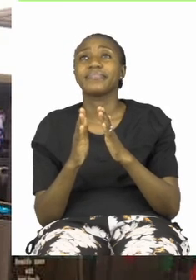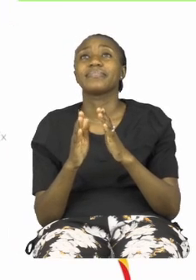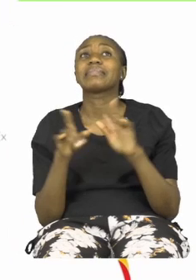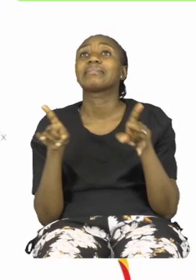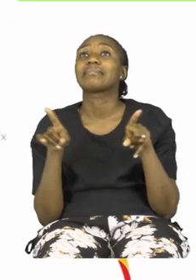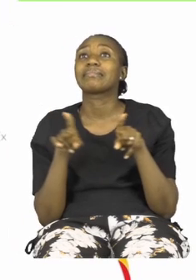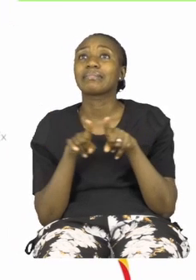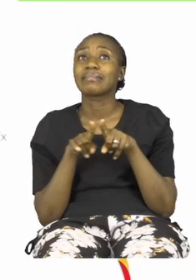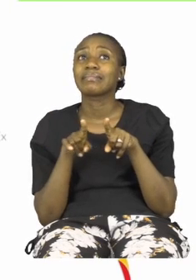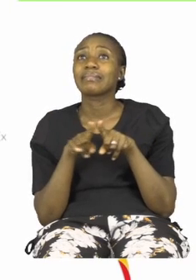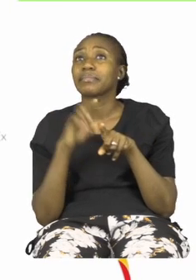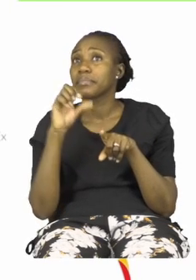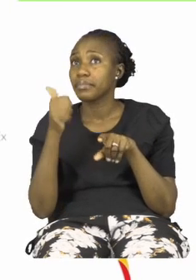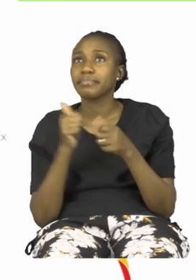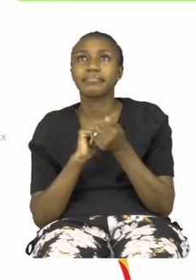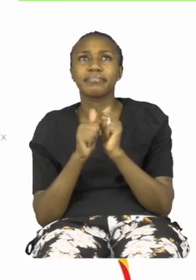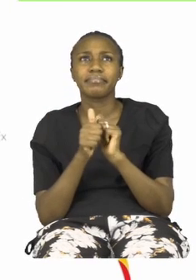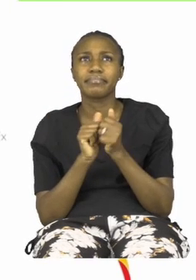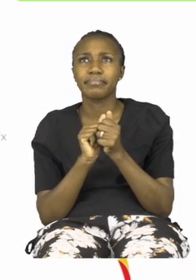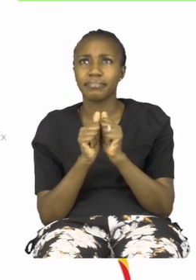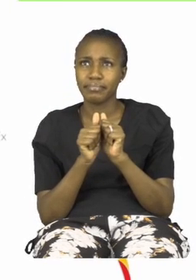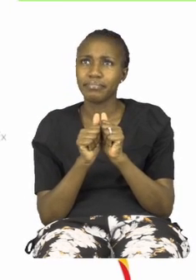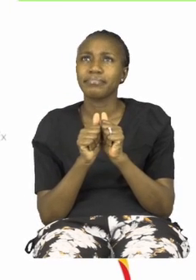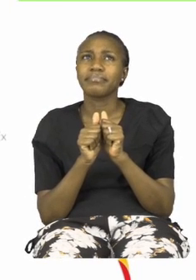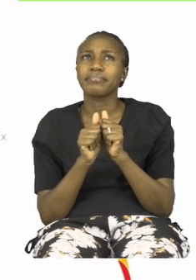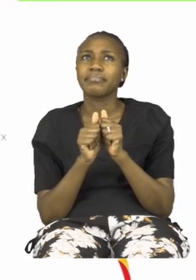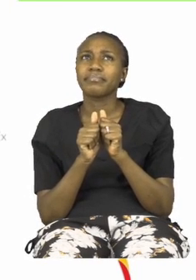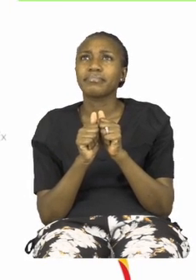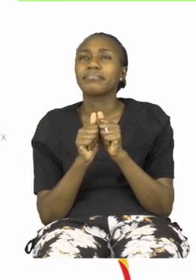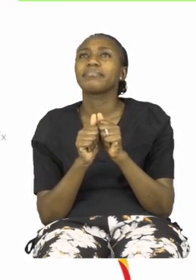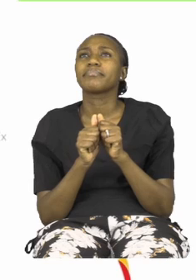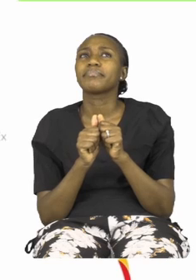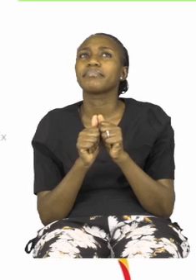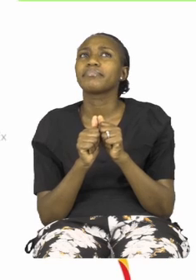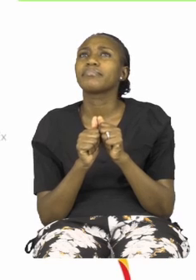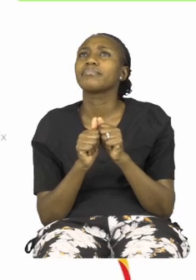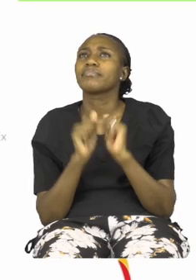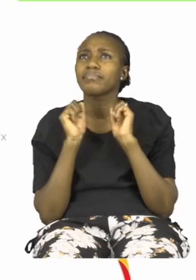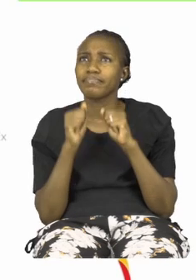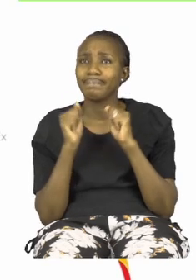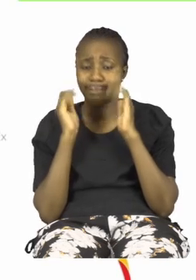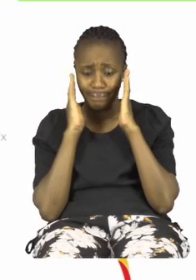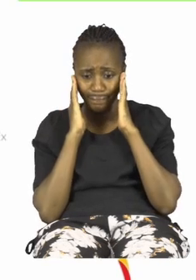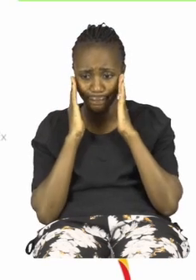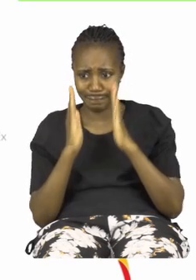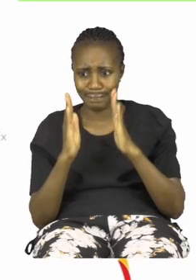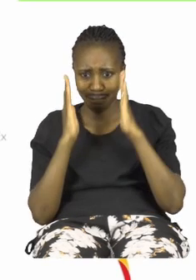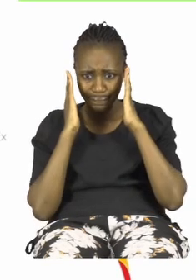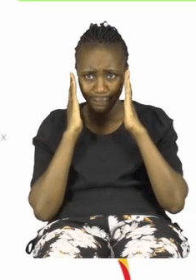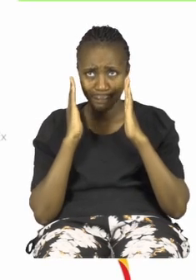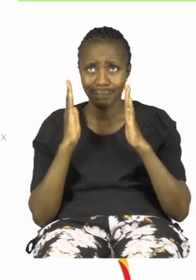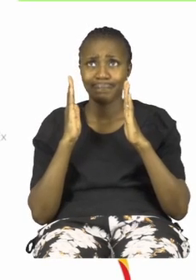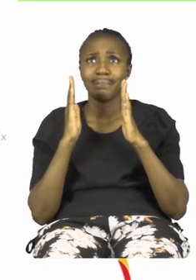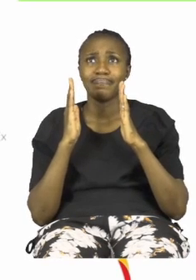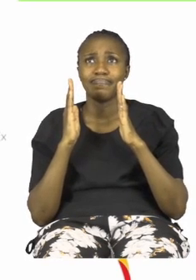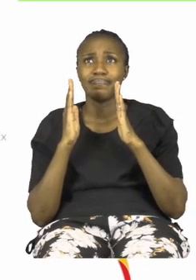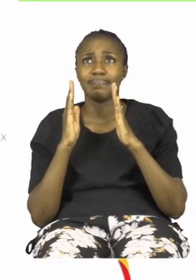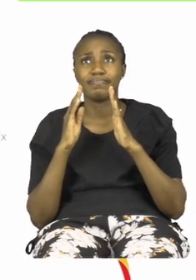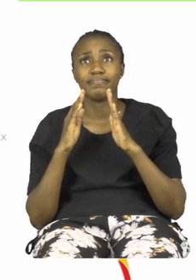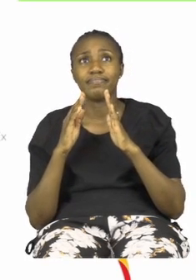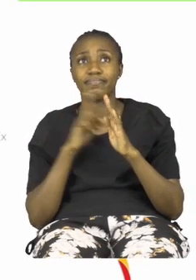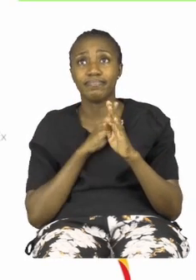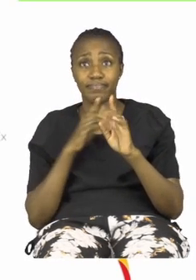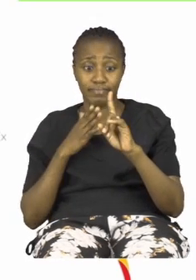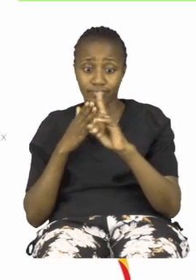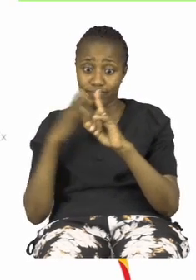be in any other sports, like martial arts, you need a certain amount of discipline to be able to reach that certain type of, like, let's say you want to reach the